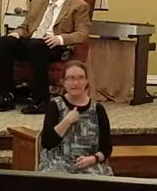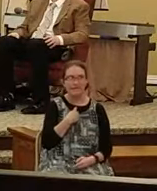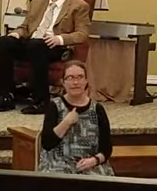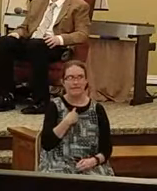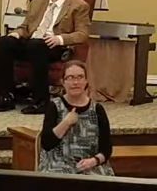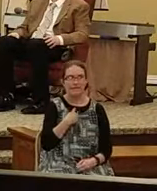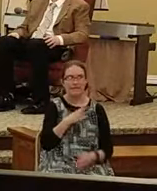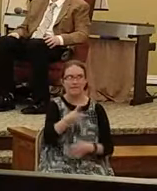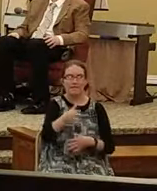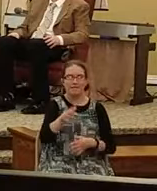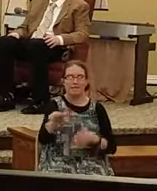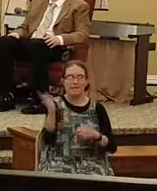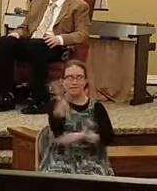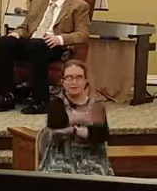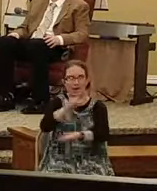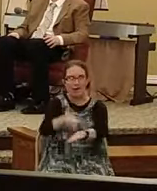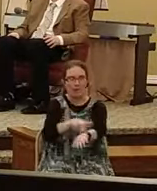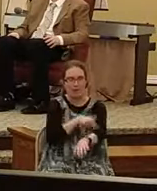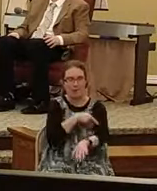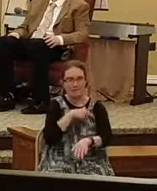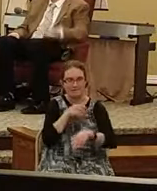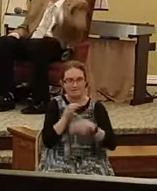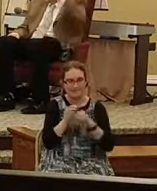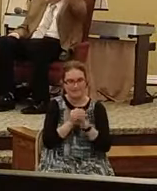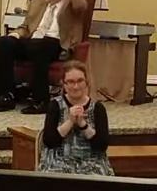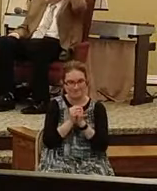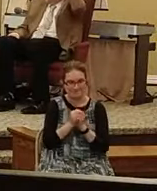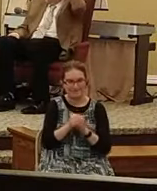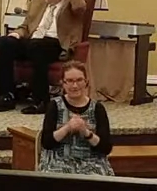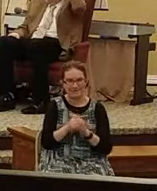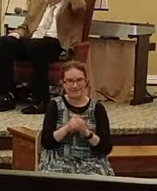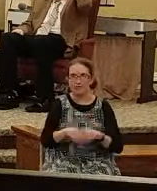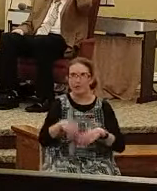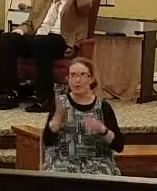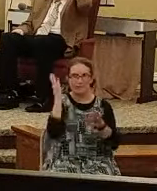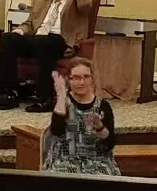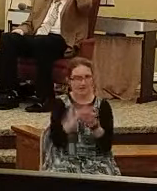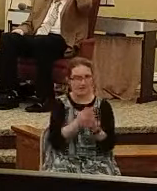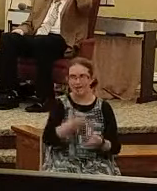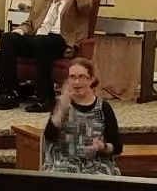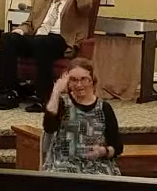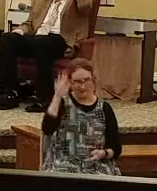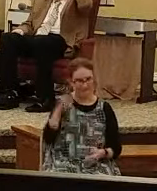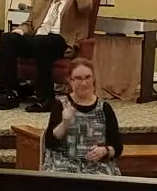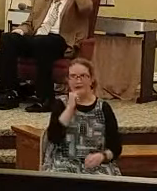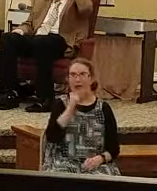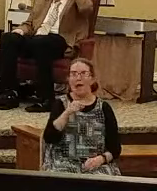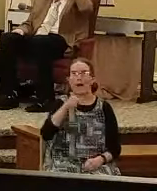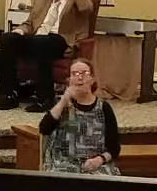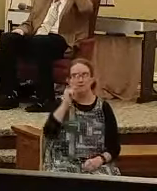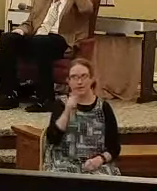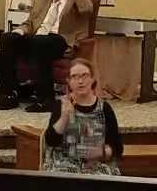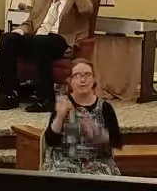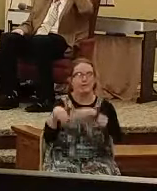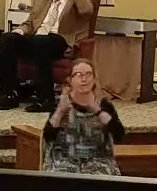he's been after me all day long. He just won't let up. I don't know what I'm going to do. Well, I'm going to tell you what to do,